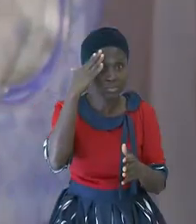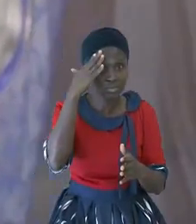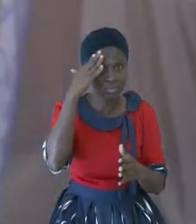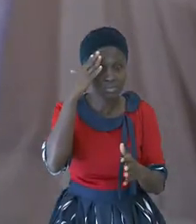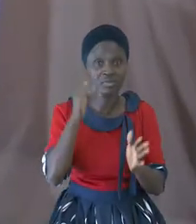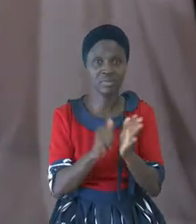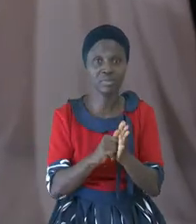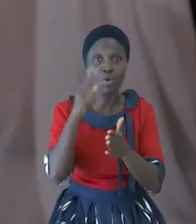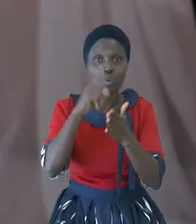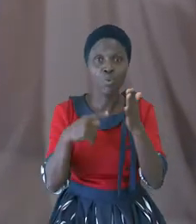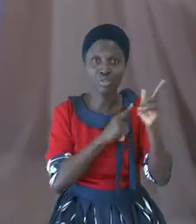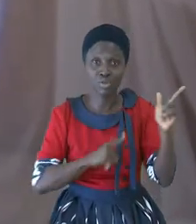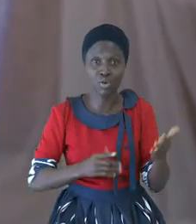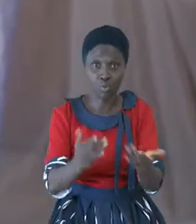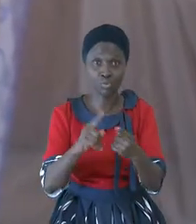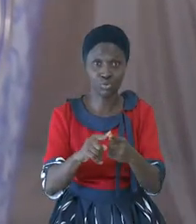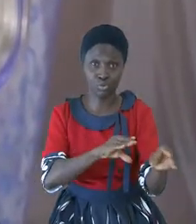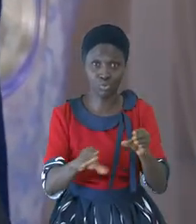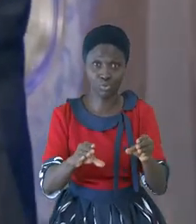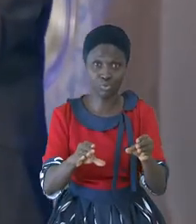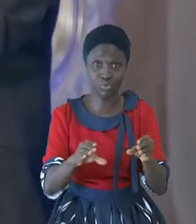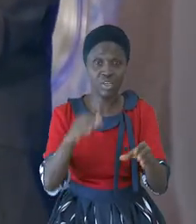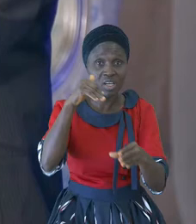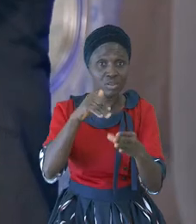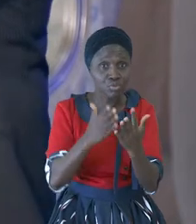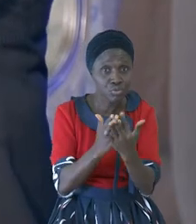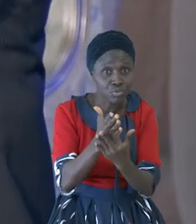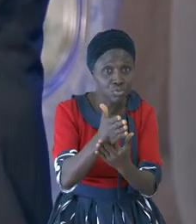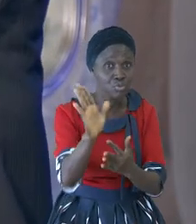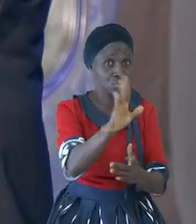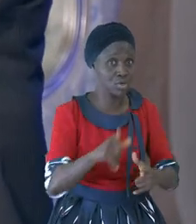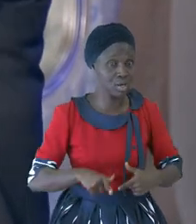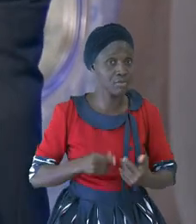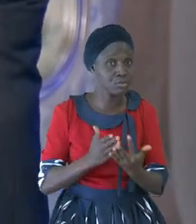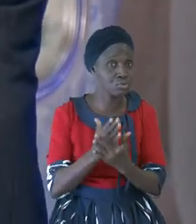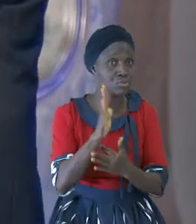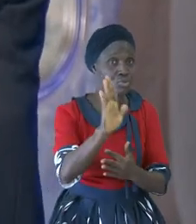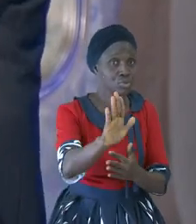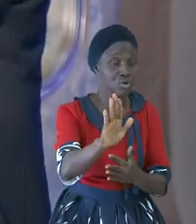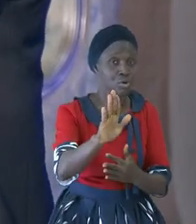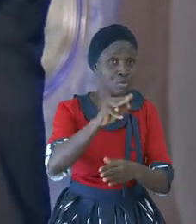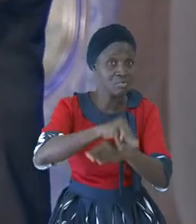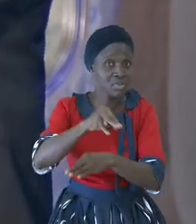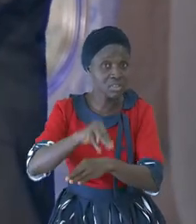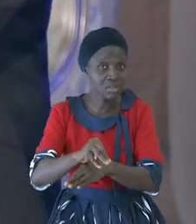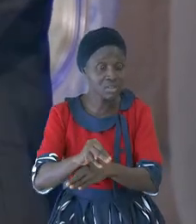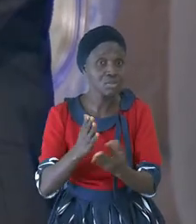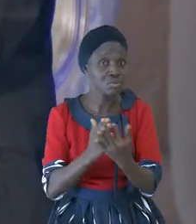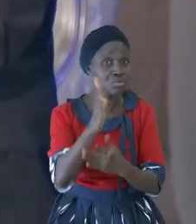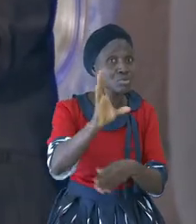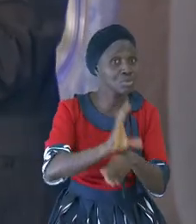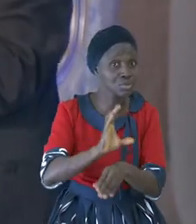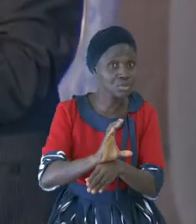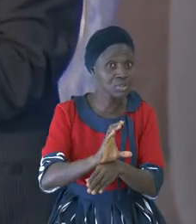Lord wants to achieve through your life, through your ministry, through your church, he has already